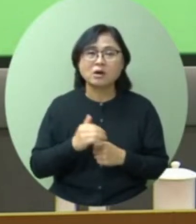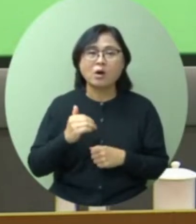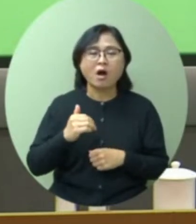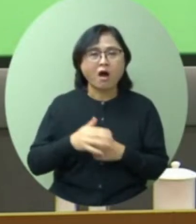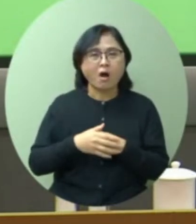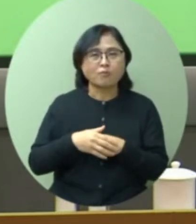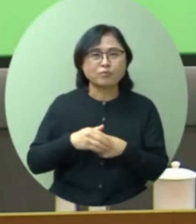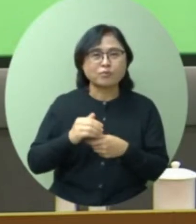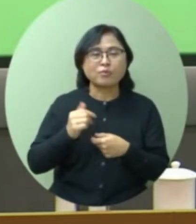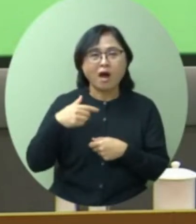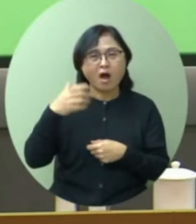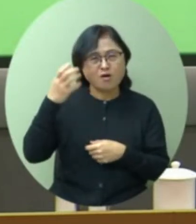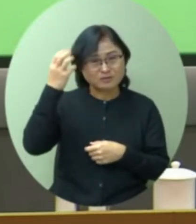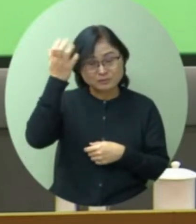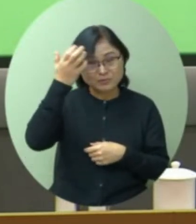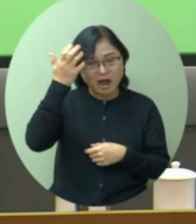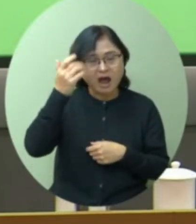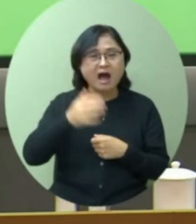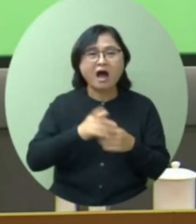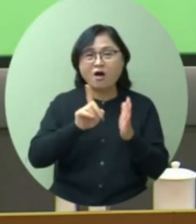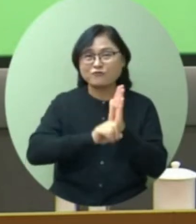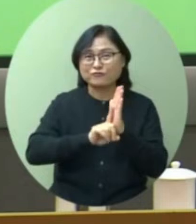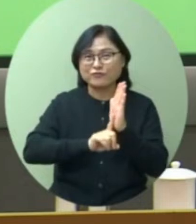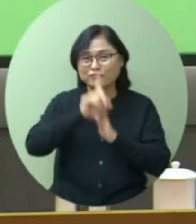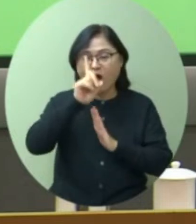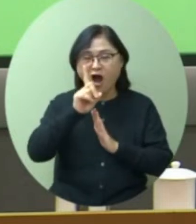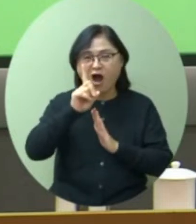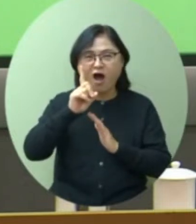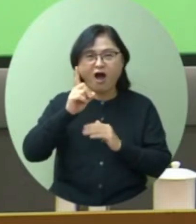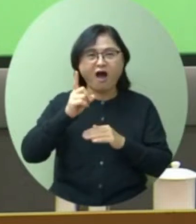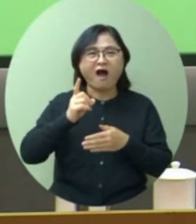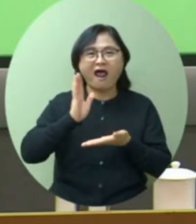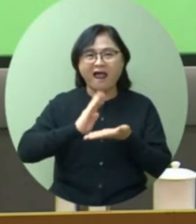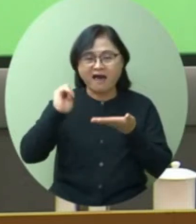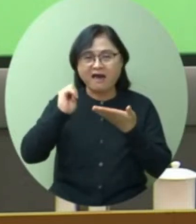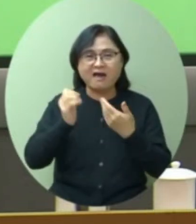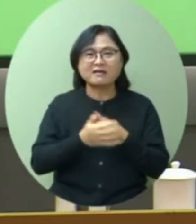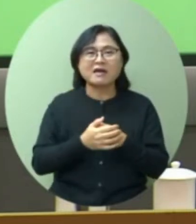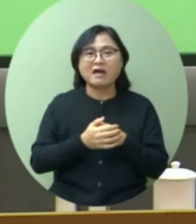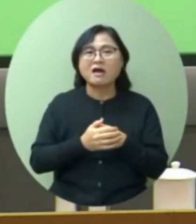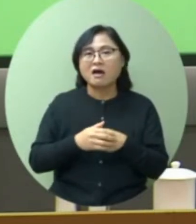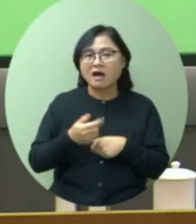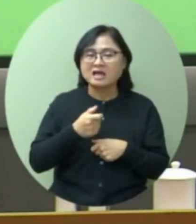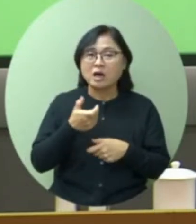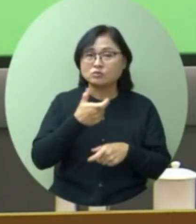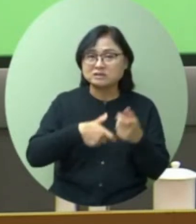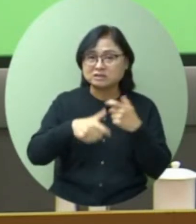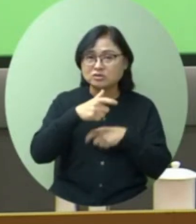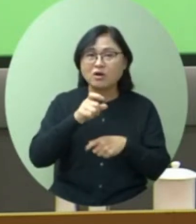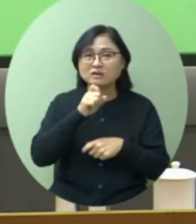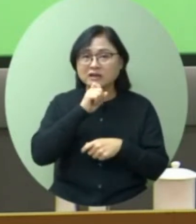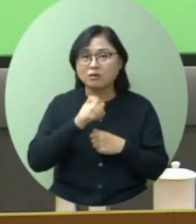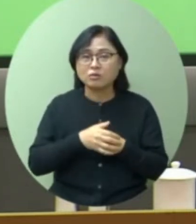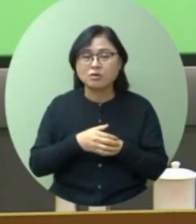the duty will be reduced. We think that there is a potential to develop the